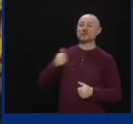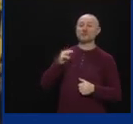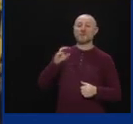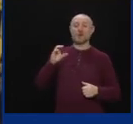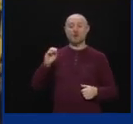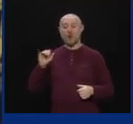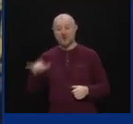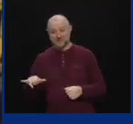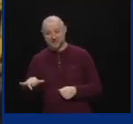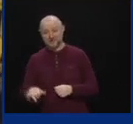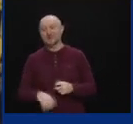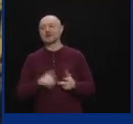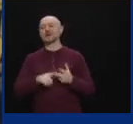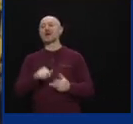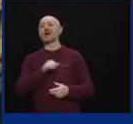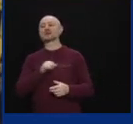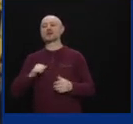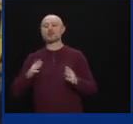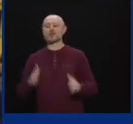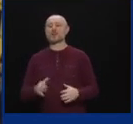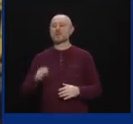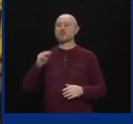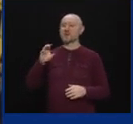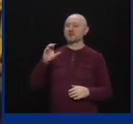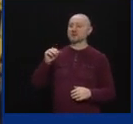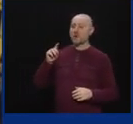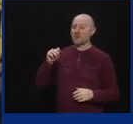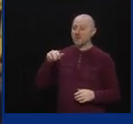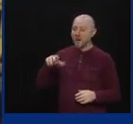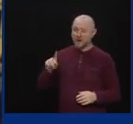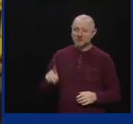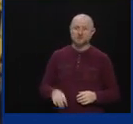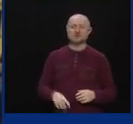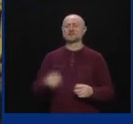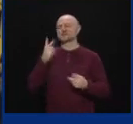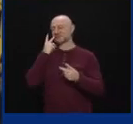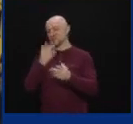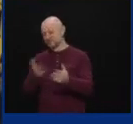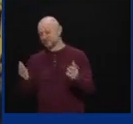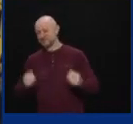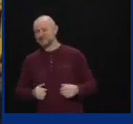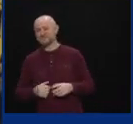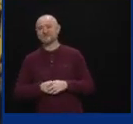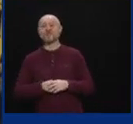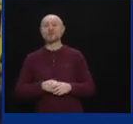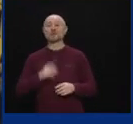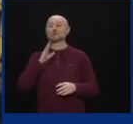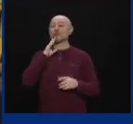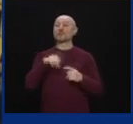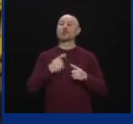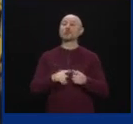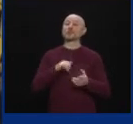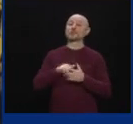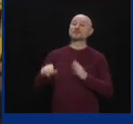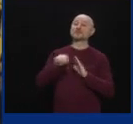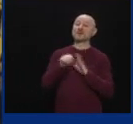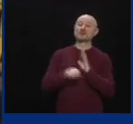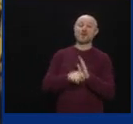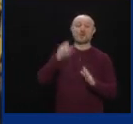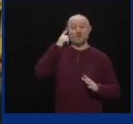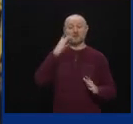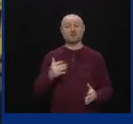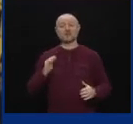McDonald, great, great friends. Also, the team we have in New York State government is absolutely second to